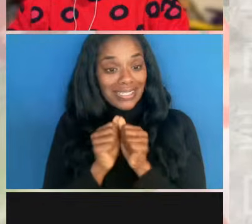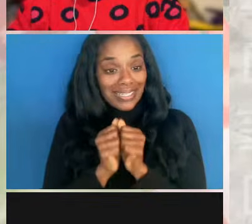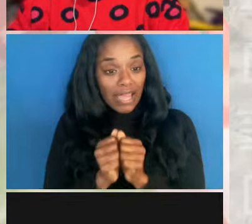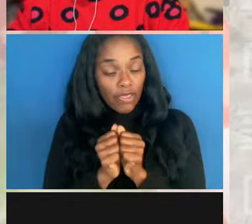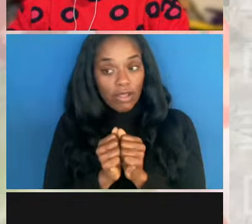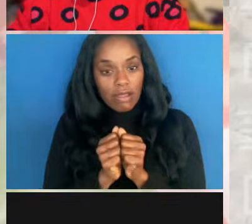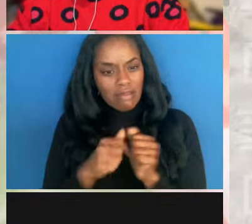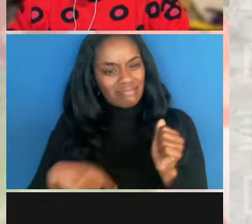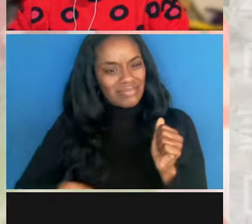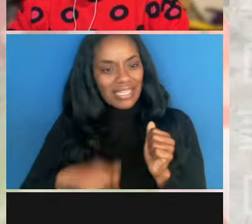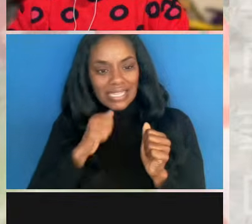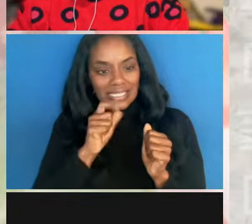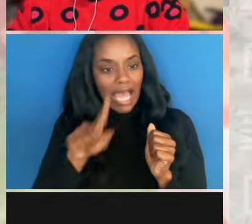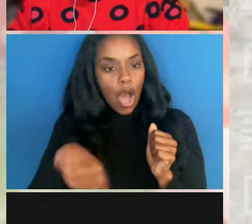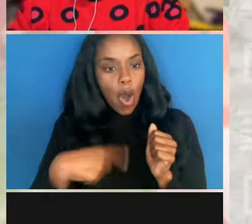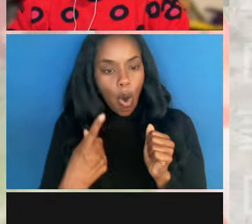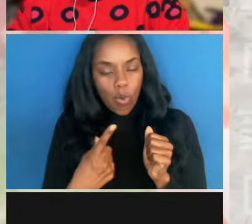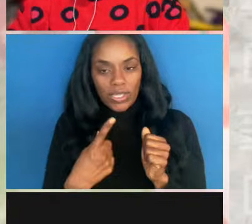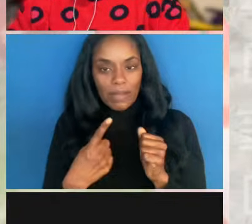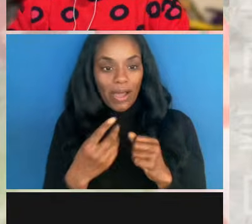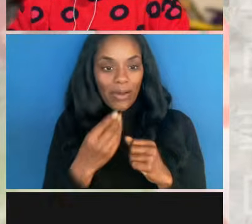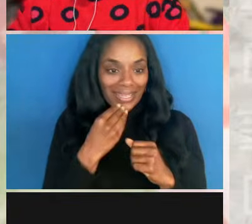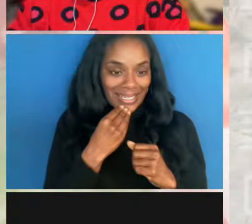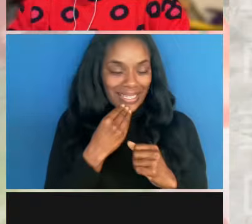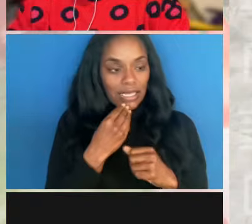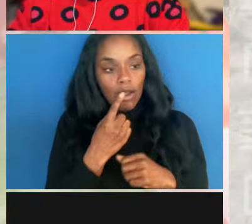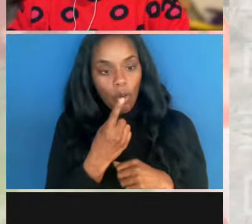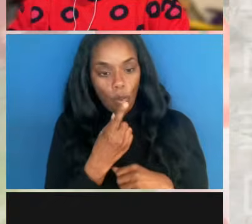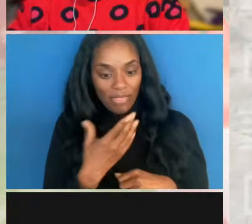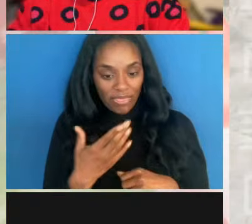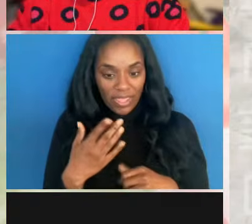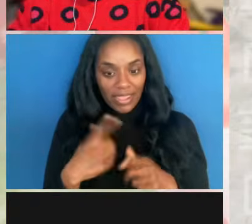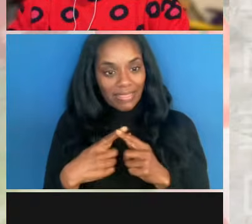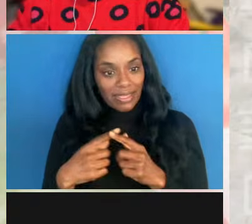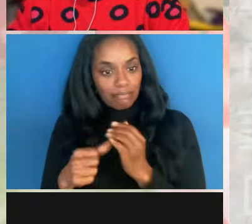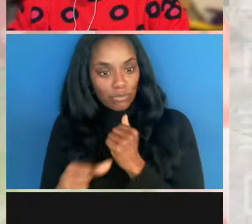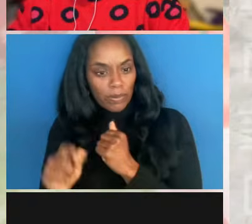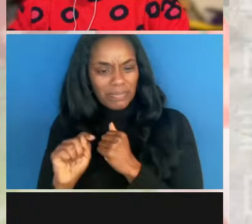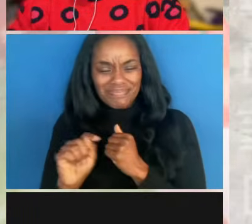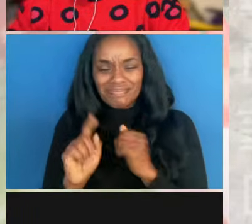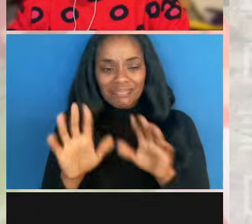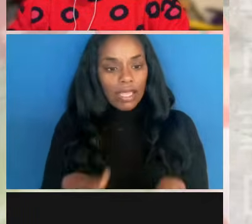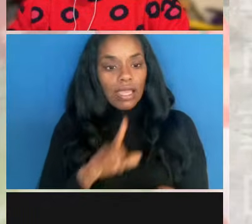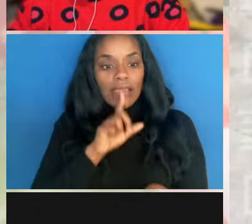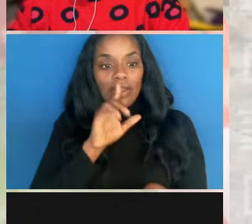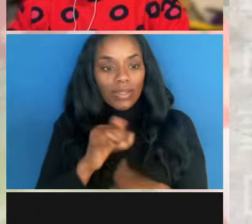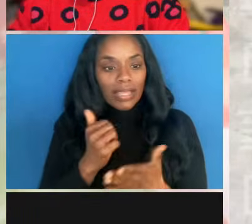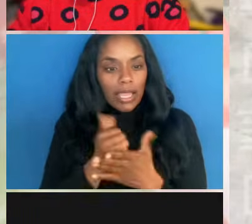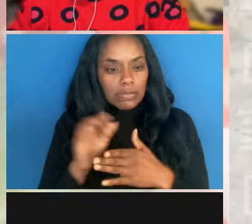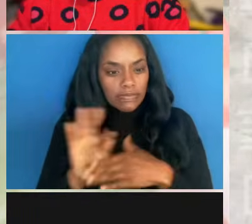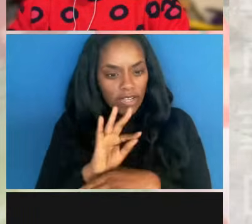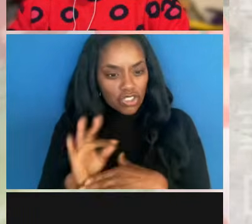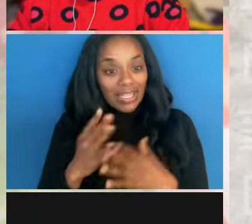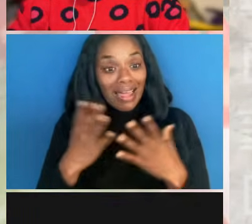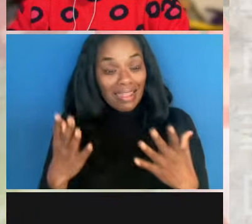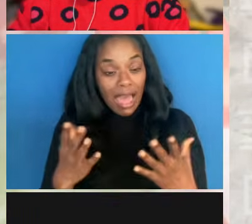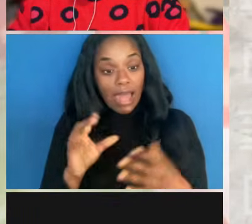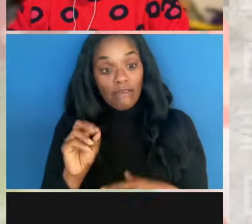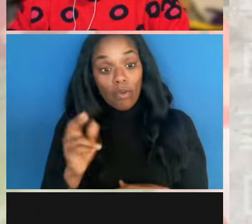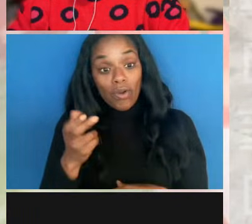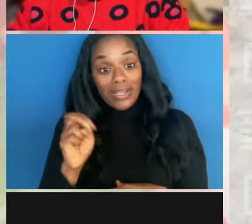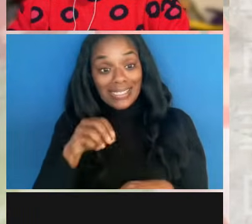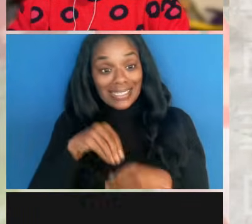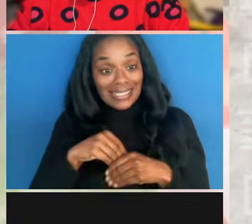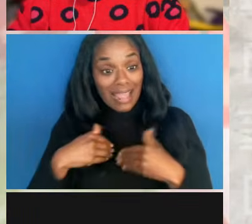you eat from one end of your body to the next. It really regulates a lot of the functions of our organs inside of our body. And so gut health is